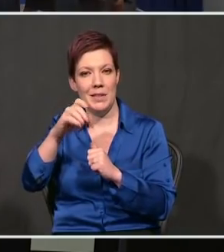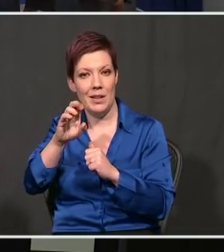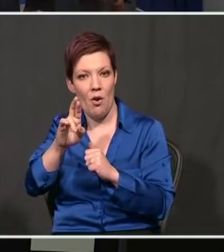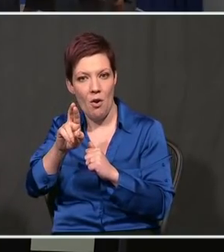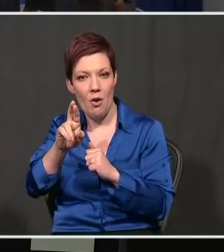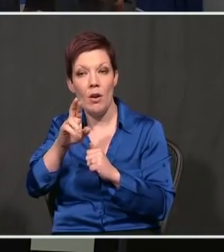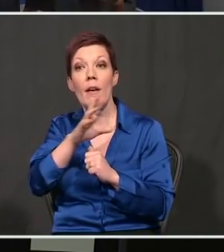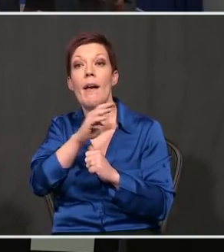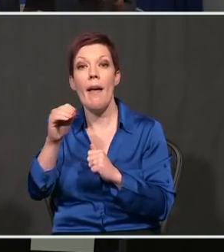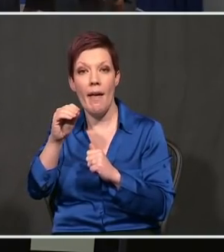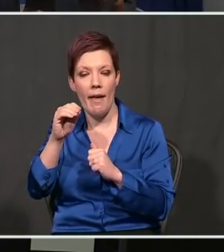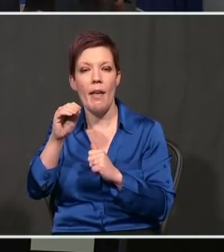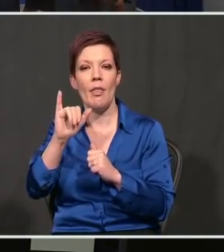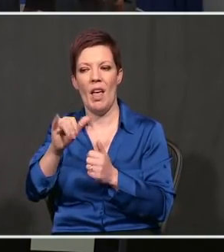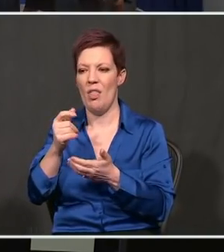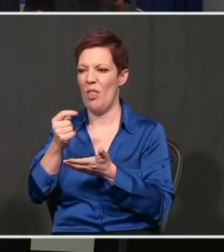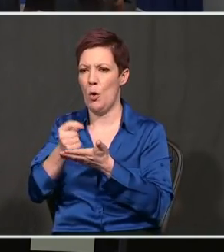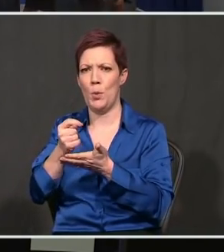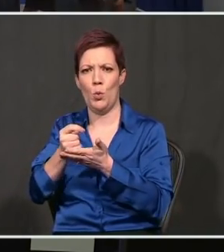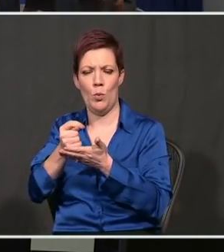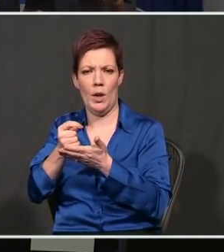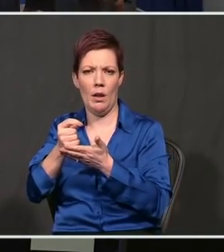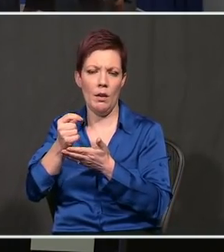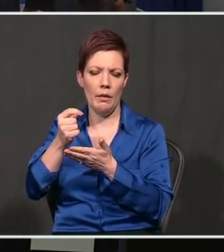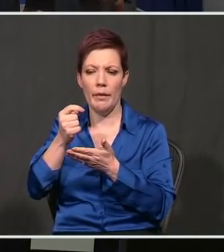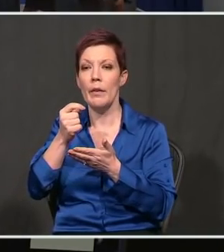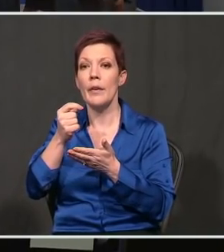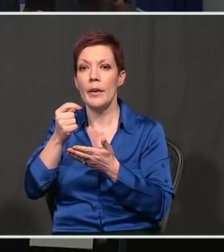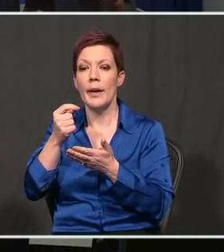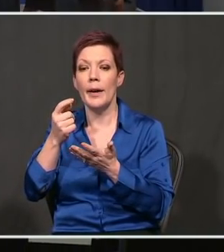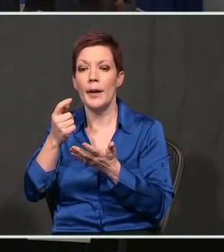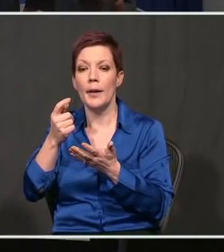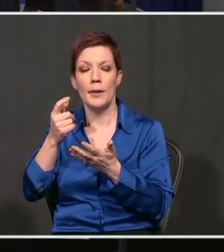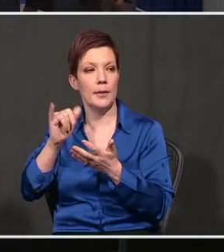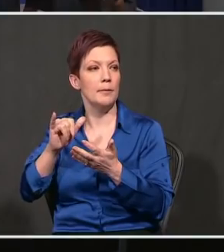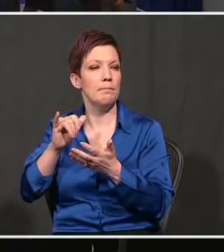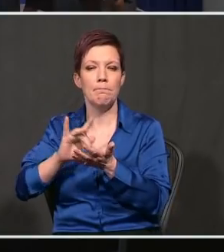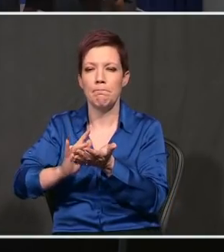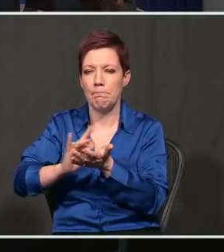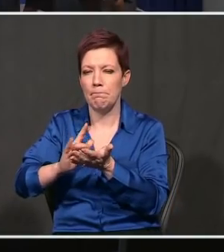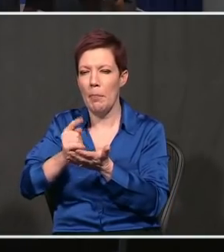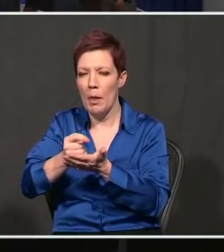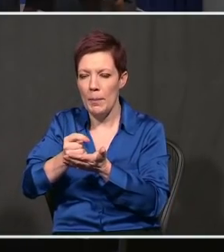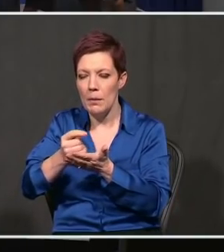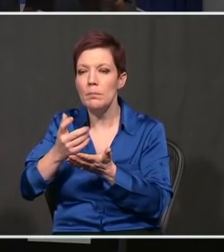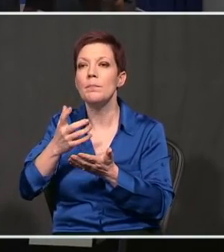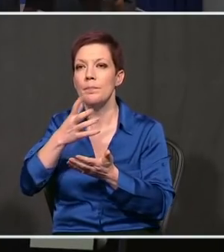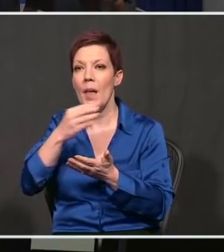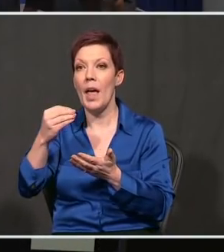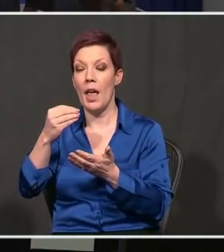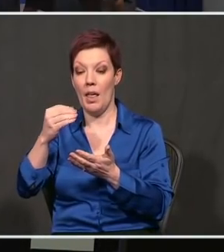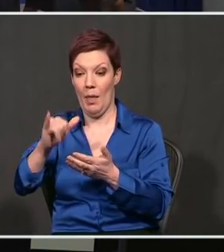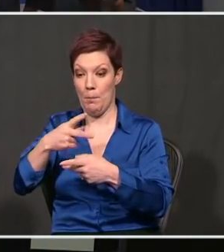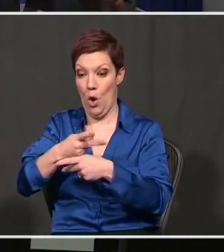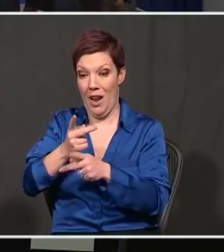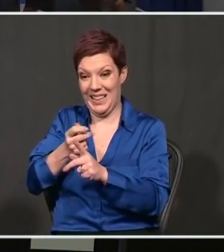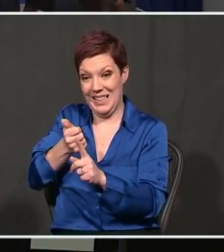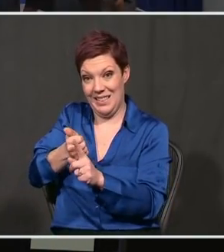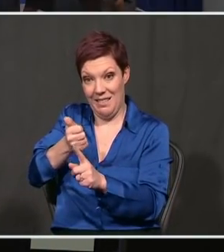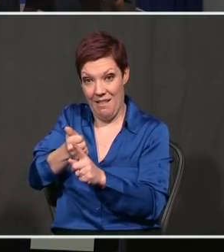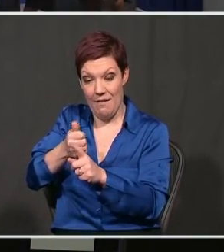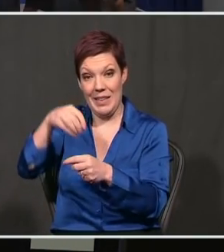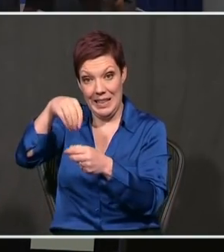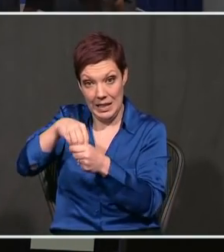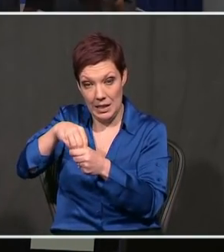aspects of the vaccine and therapy in terms of using our factories to produce the product as well as our raw materials in the product. But today, when you think